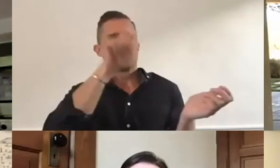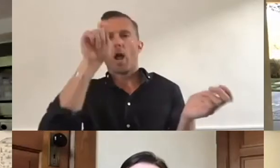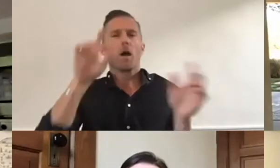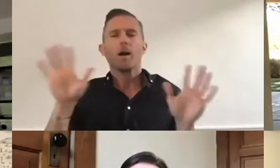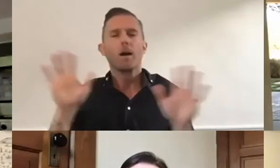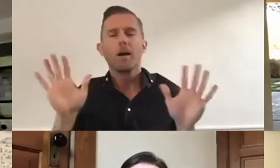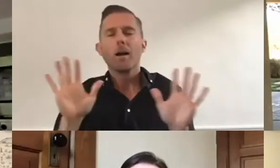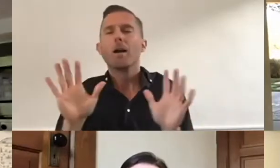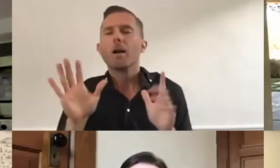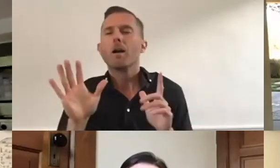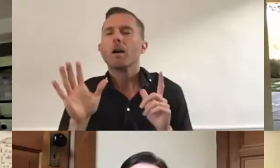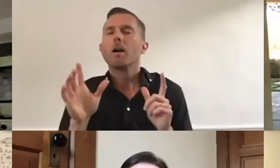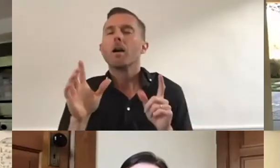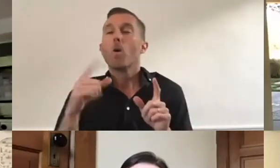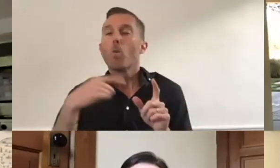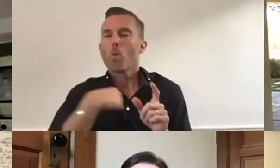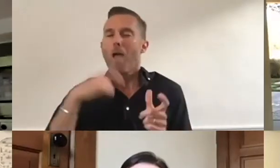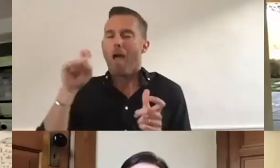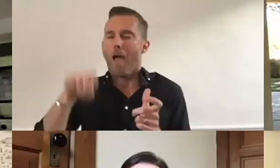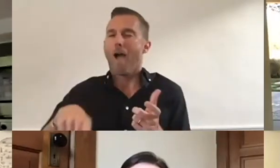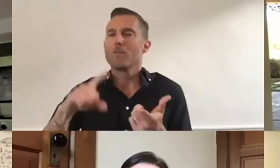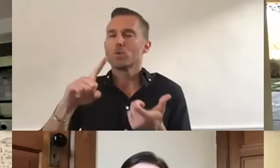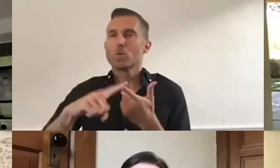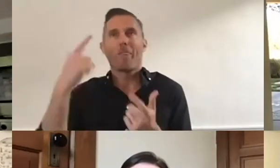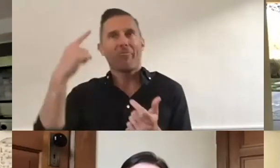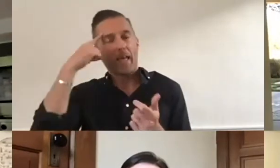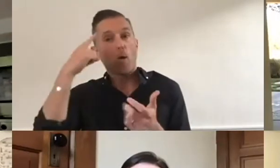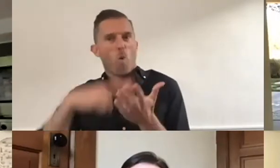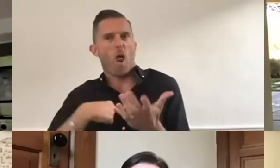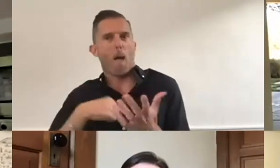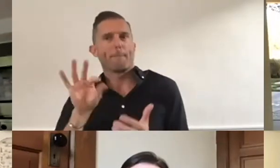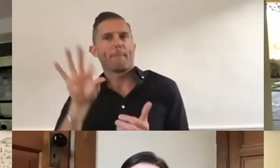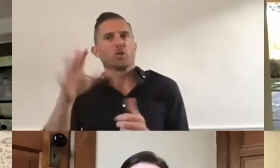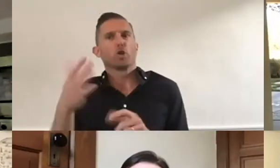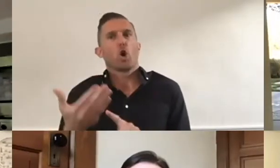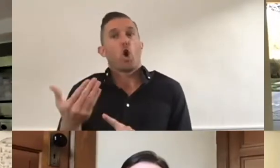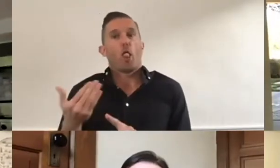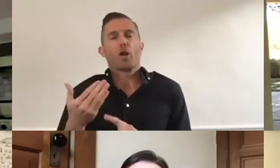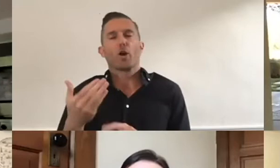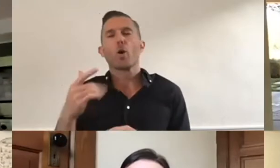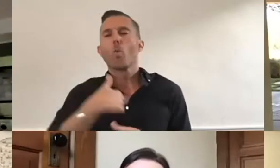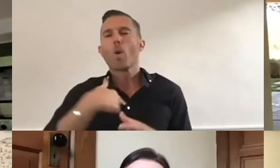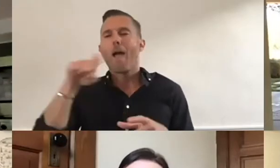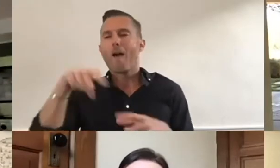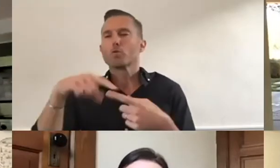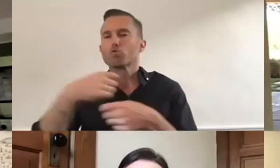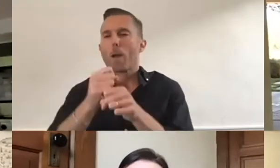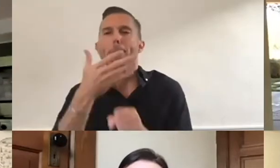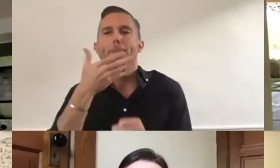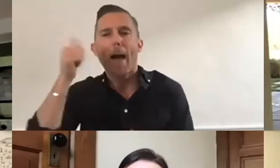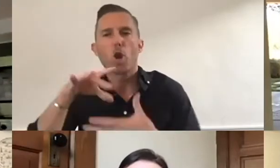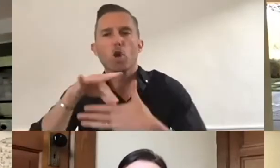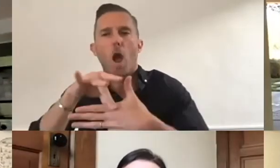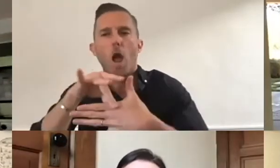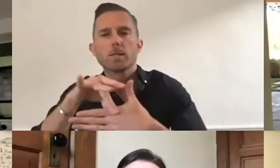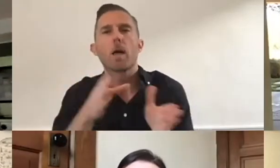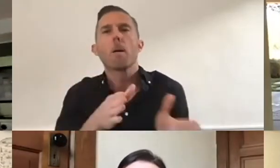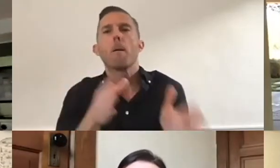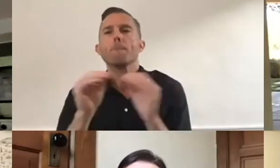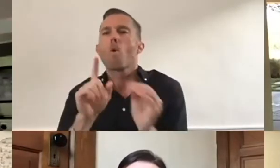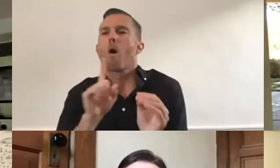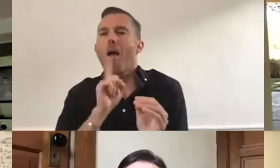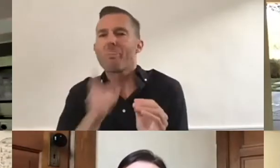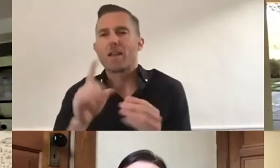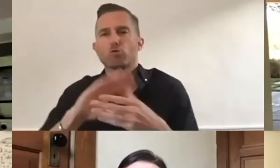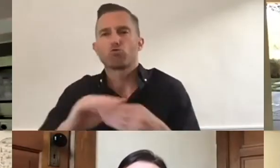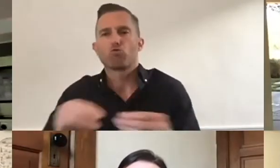does go back to what I was talking about earlier, creating better content, creating better, more authentic storytelling.